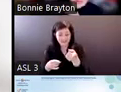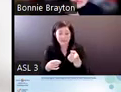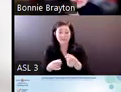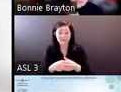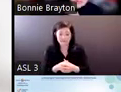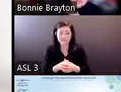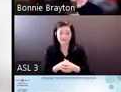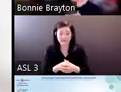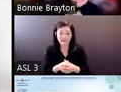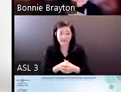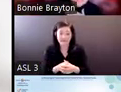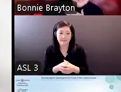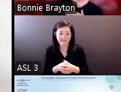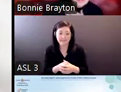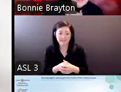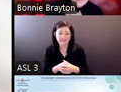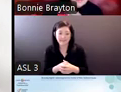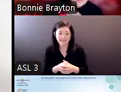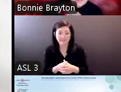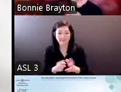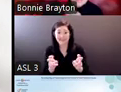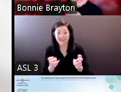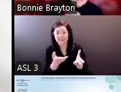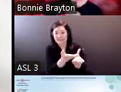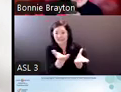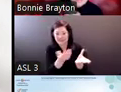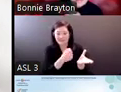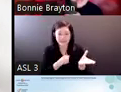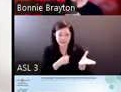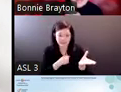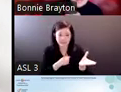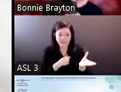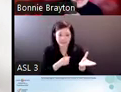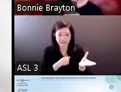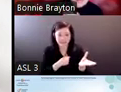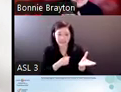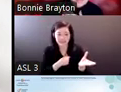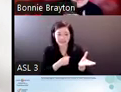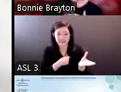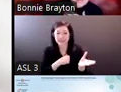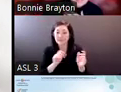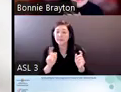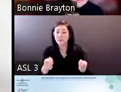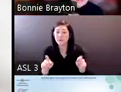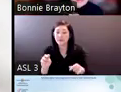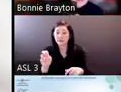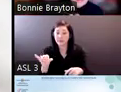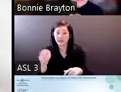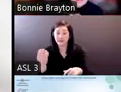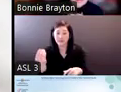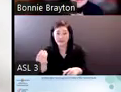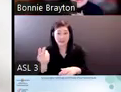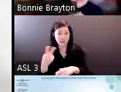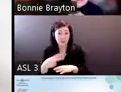It's going to be about legal dimensions of elder abuse in Ontario, and it's taking place on May 14th, so in 2